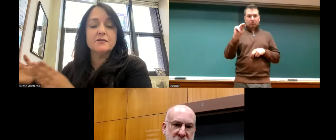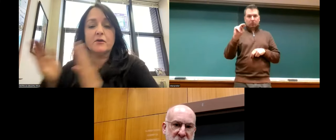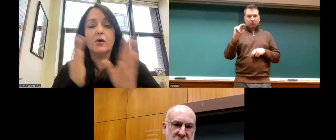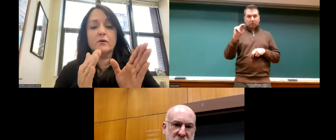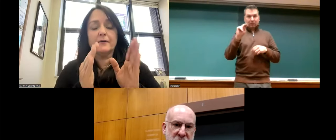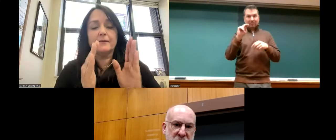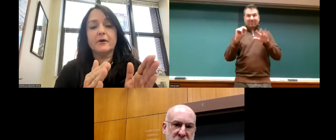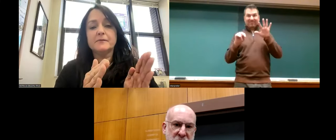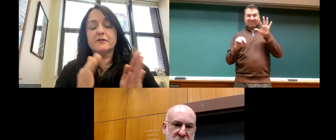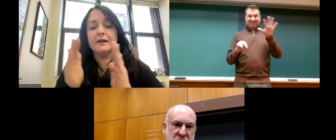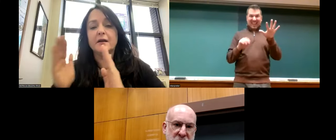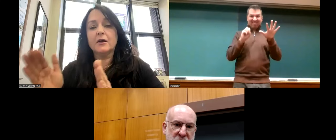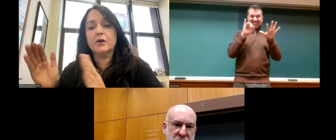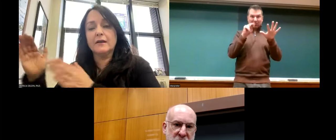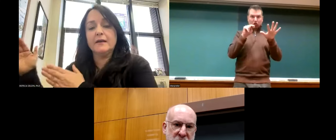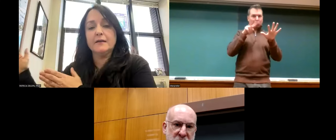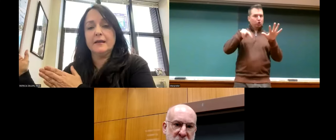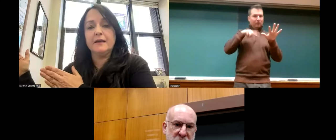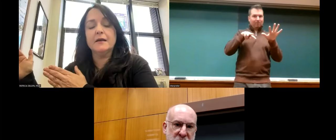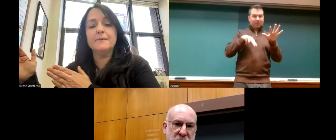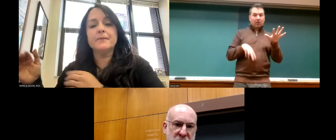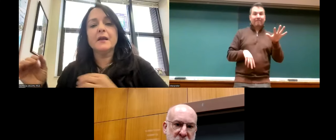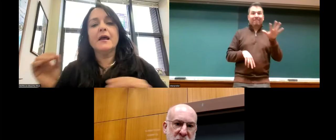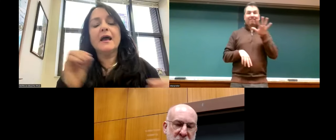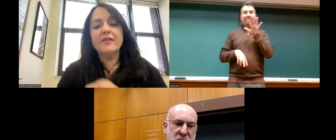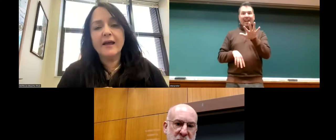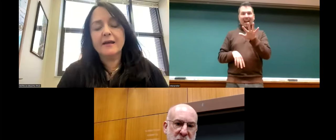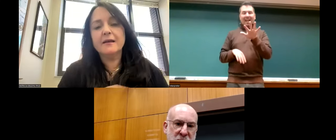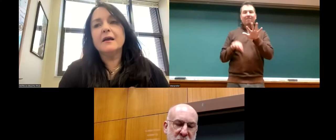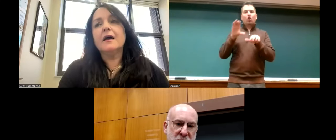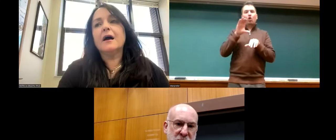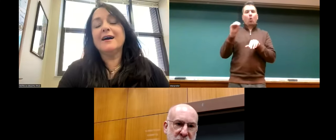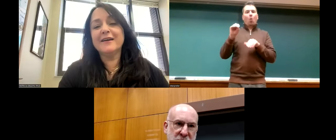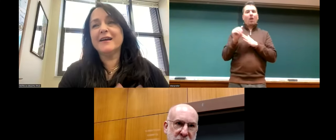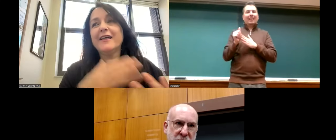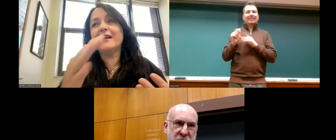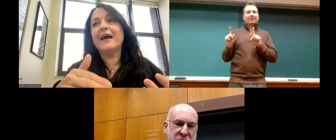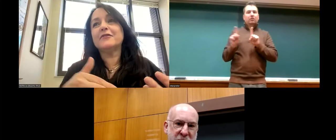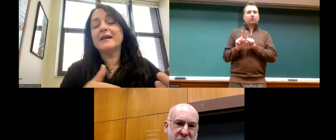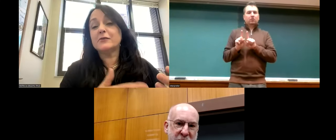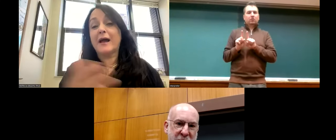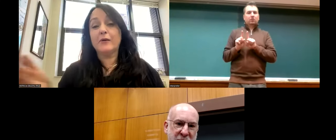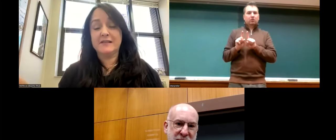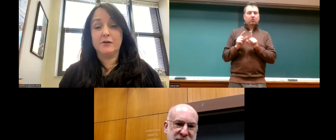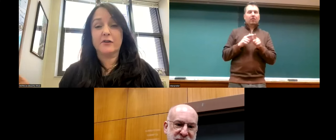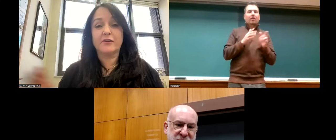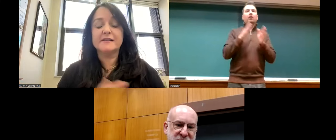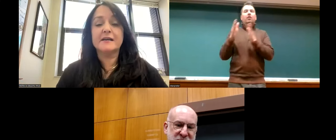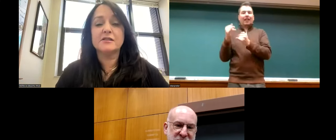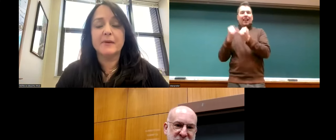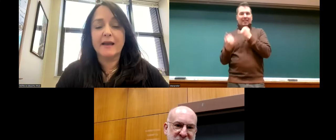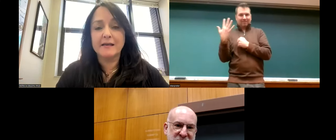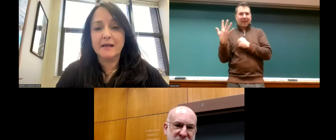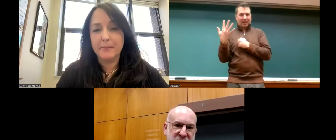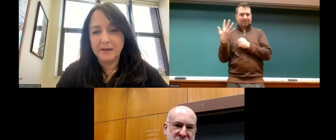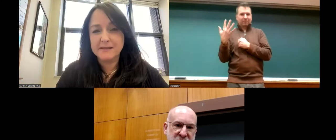sessions. So co-observing, co-lead, lead. And then Then after that, so now we've seen you for 30